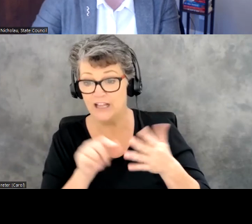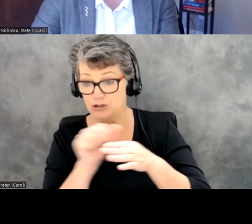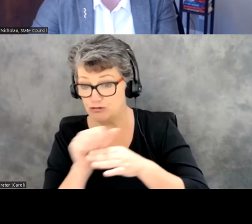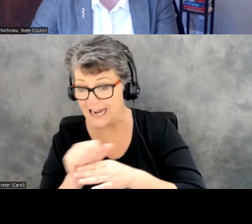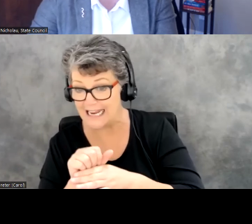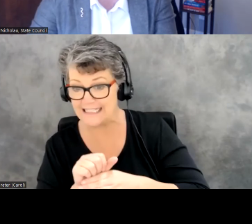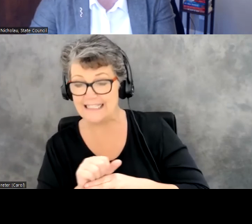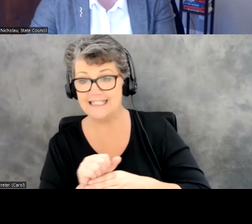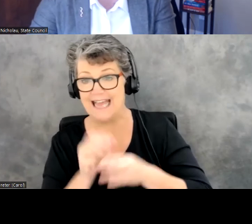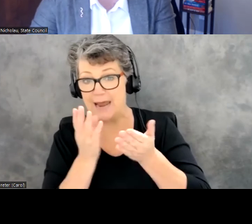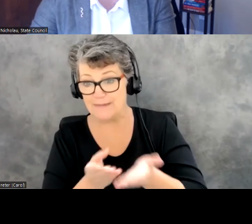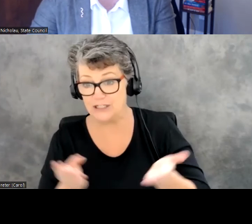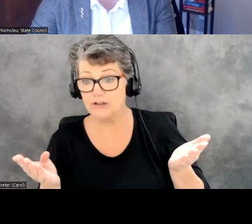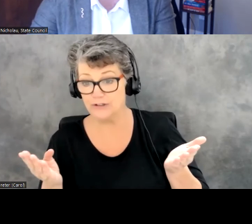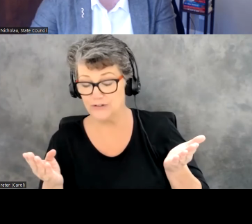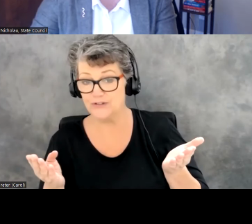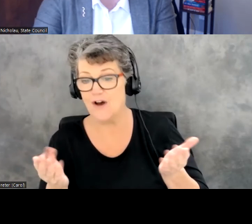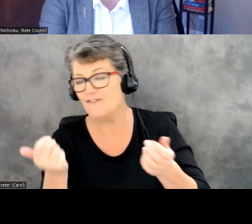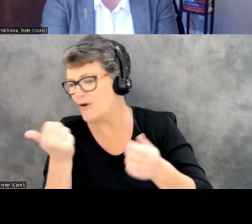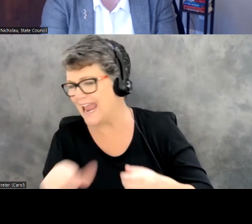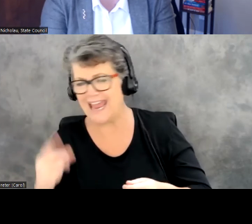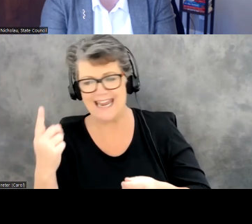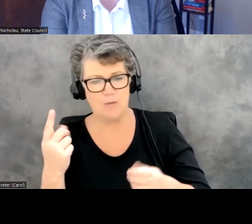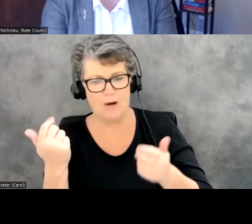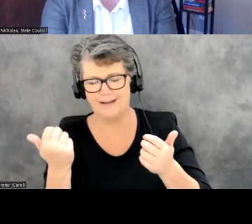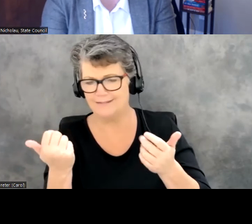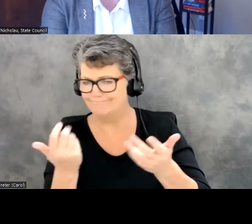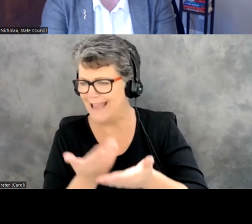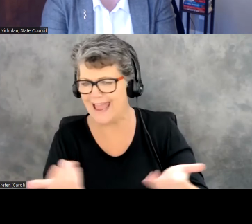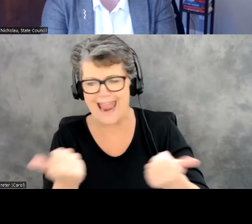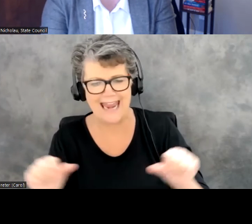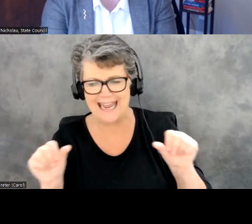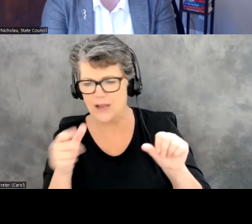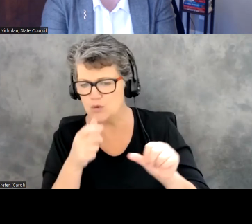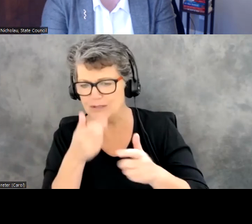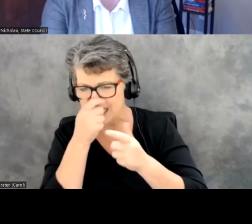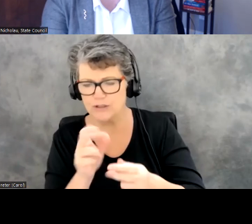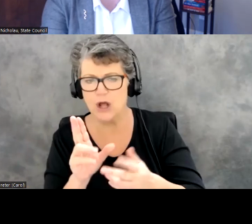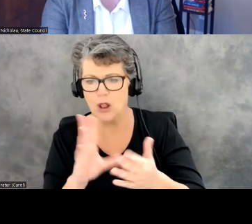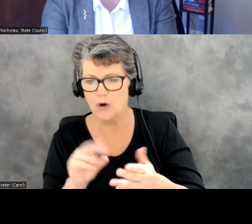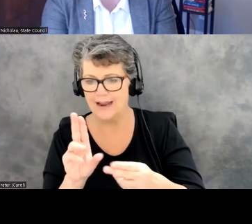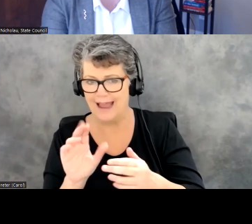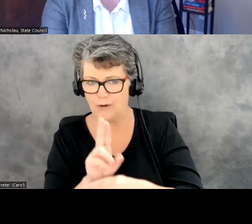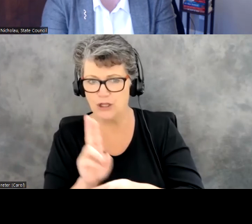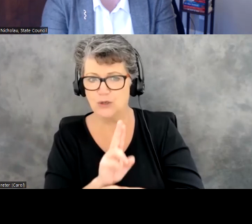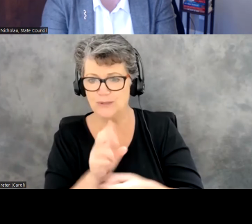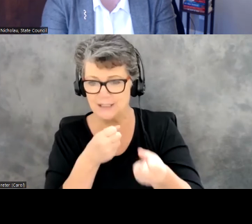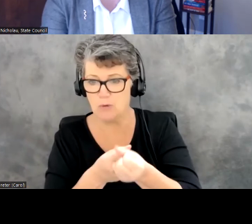and materials available for anyone who is interested in learning how to use supported